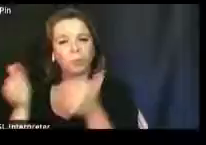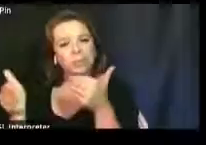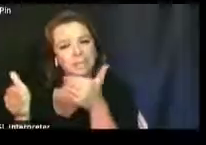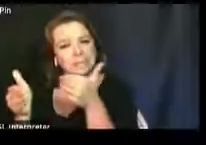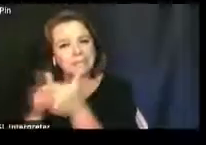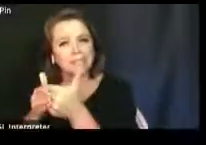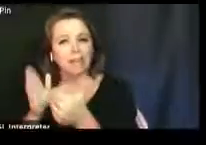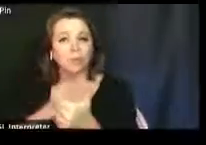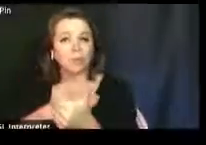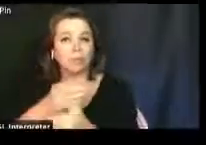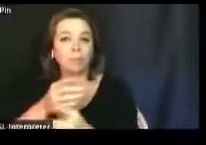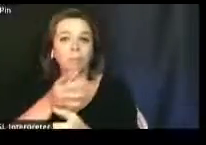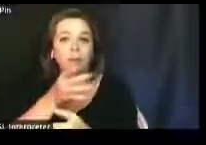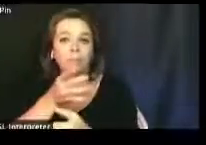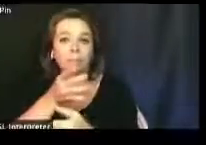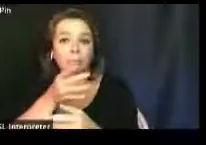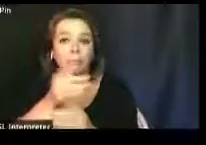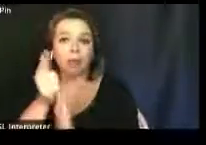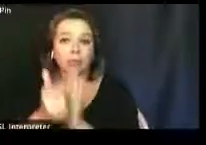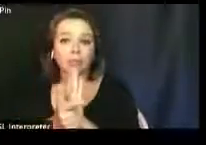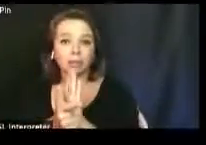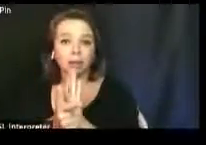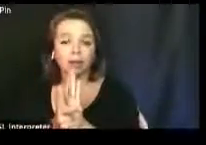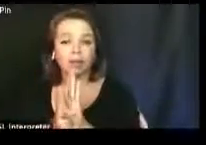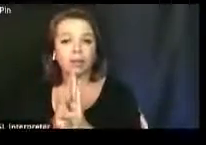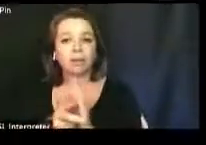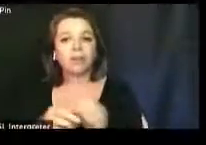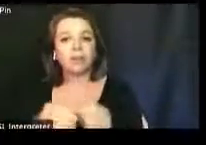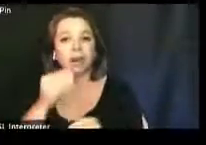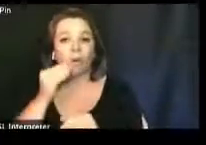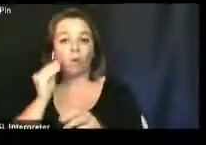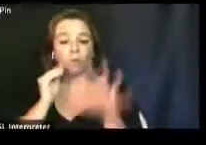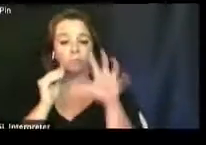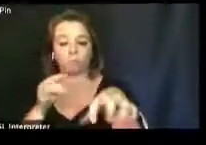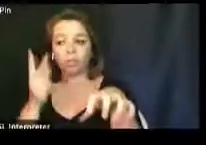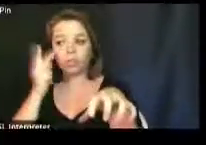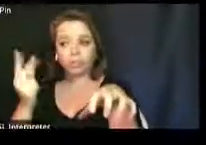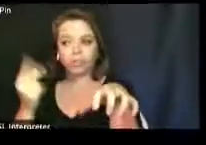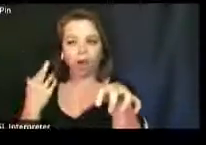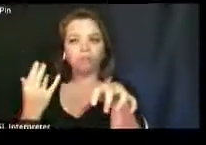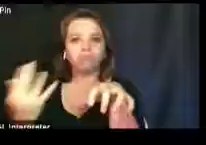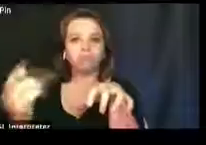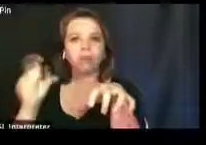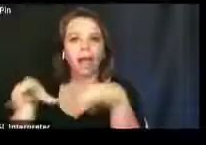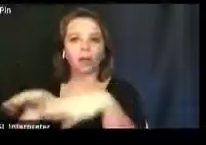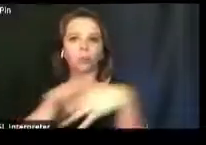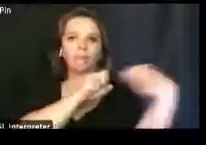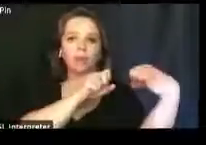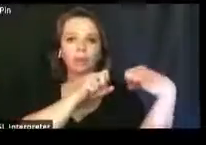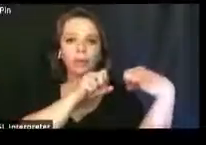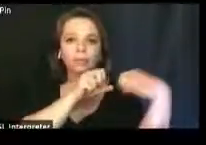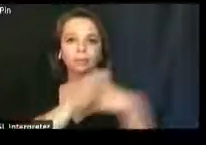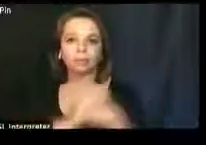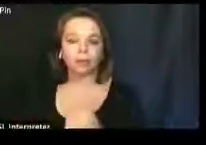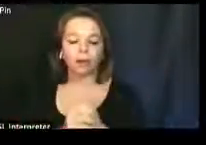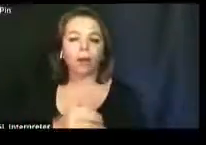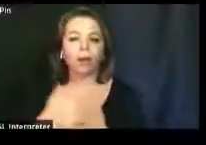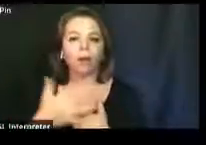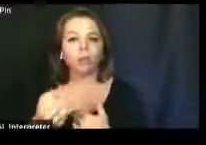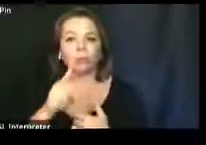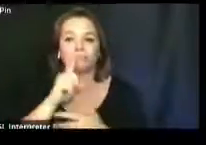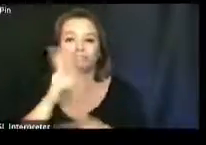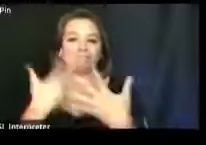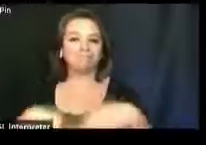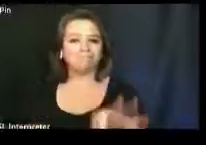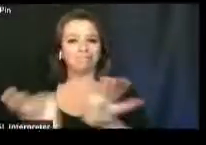my mother-in-law's house. She saw the flames and had to be evacuated. So I think it's essential to have our